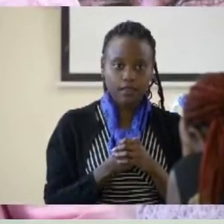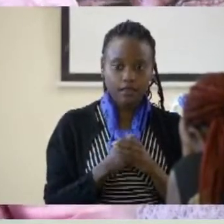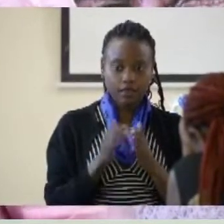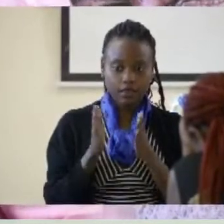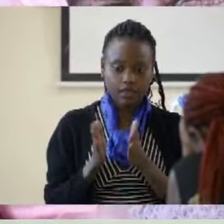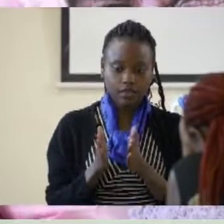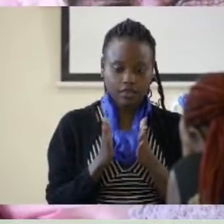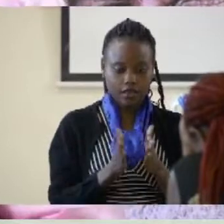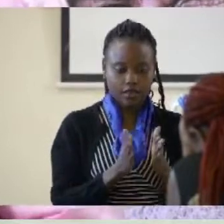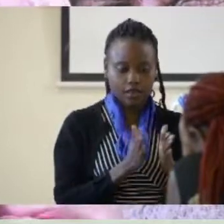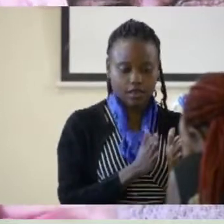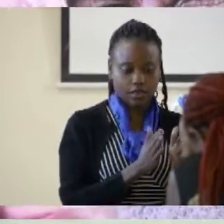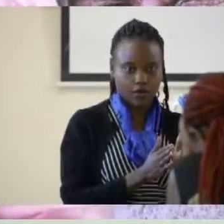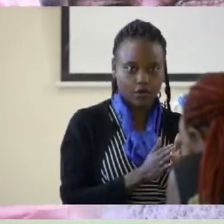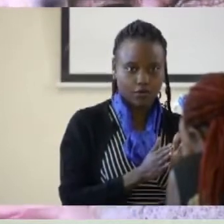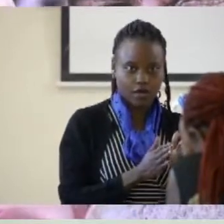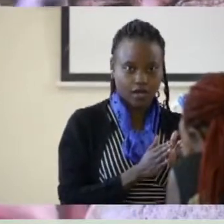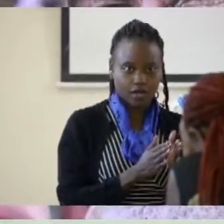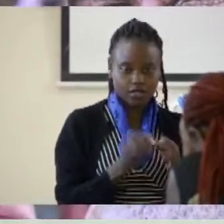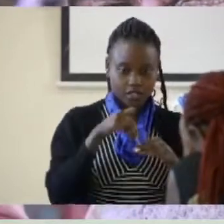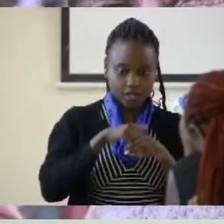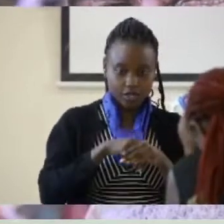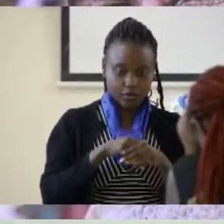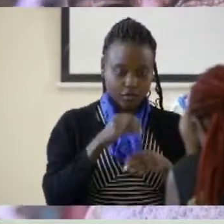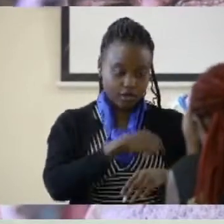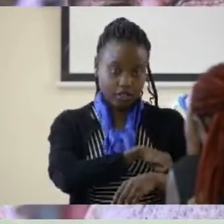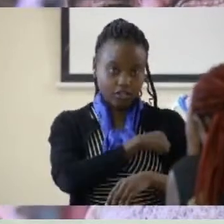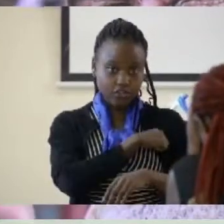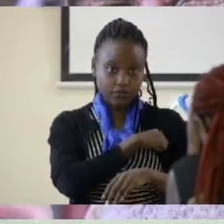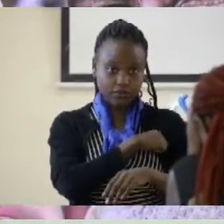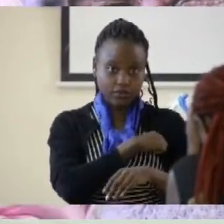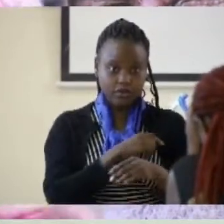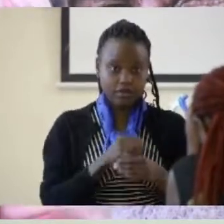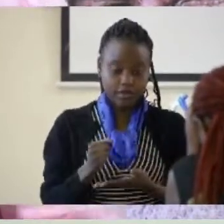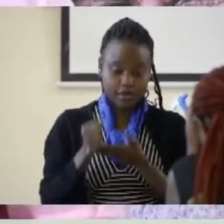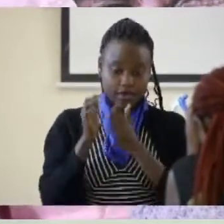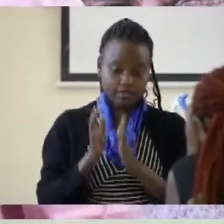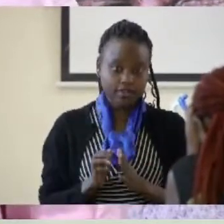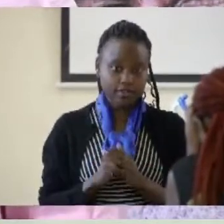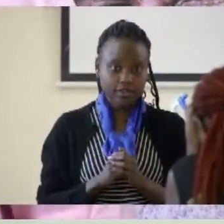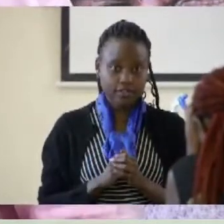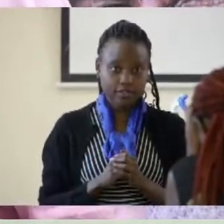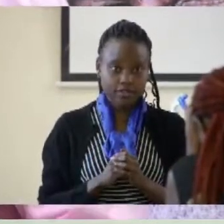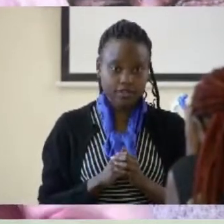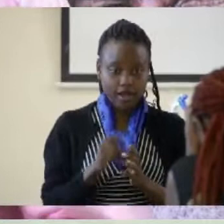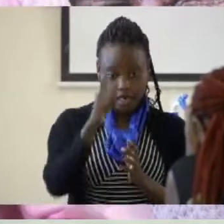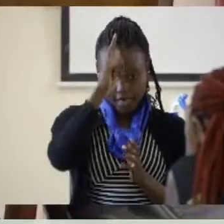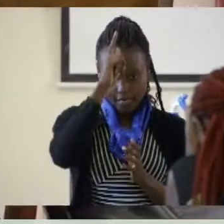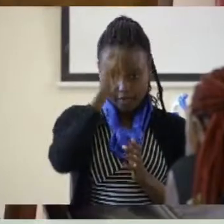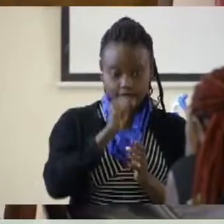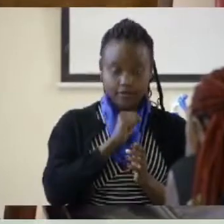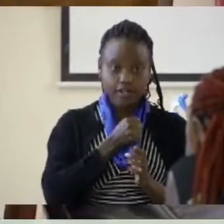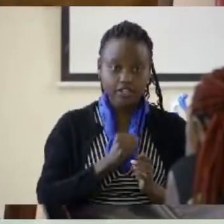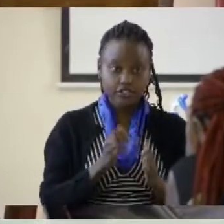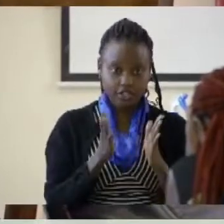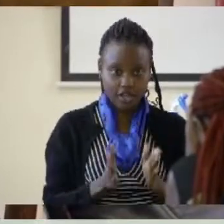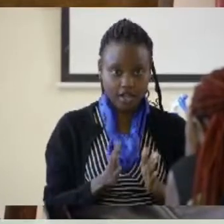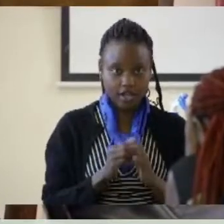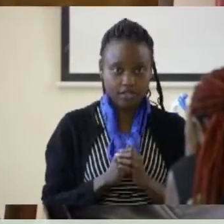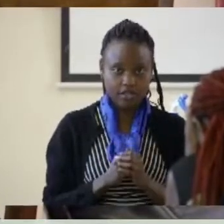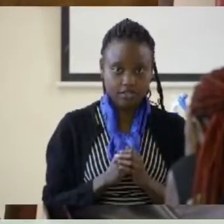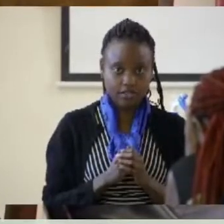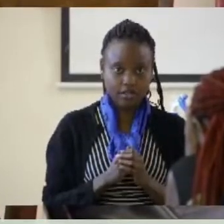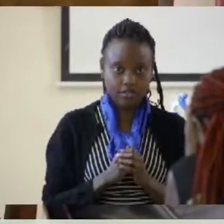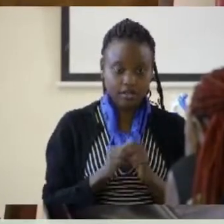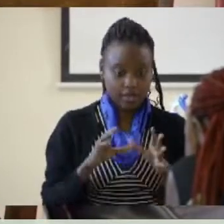provincial administration, including the chiefs, the assistant, and the village elders, actually they still